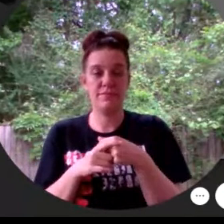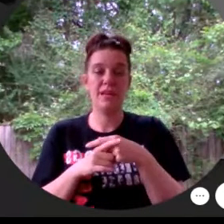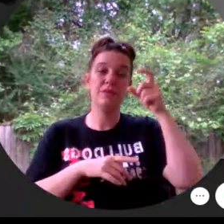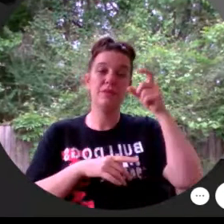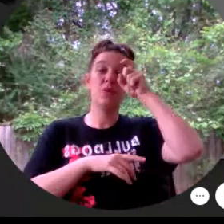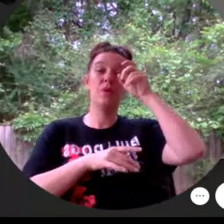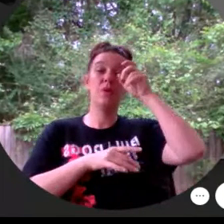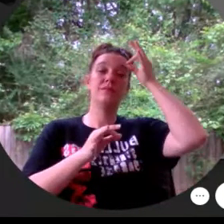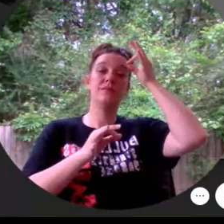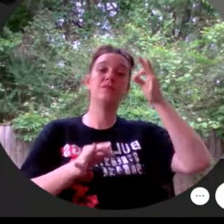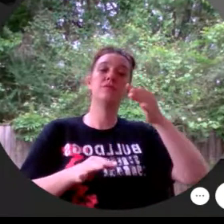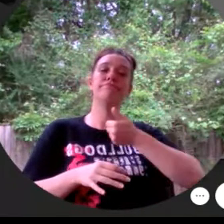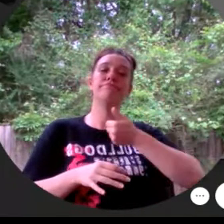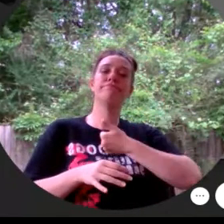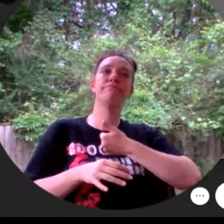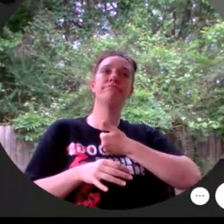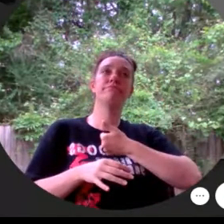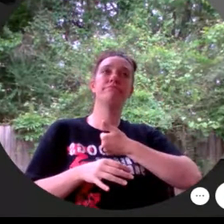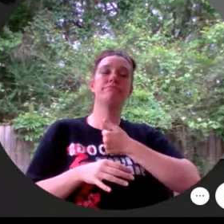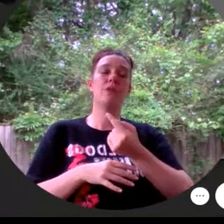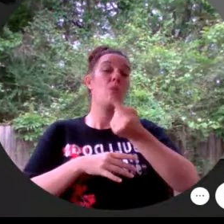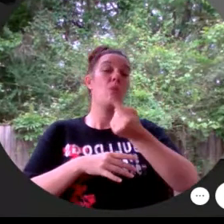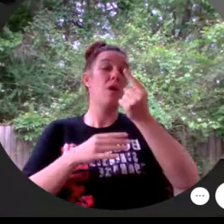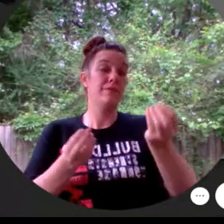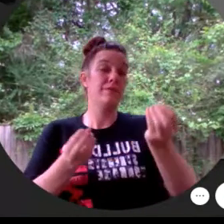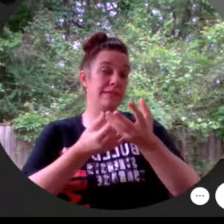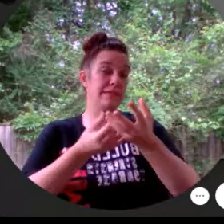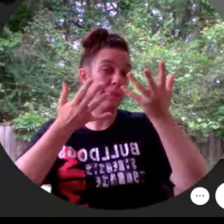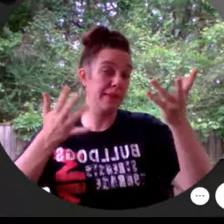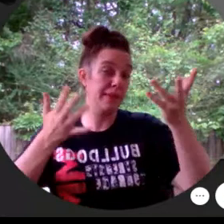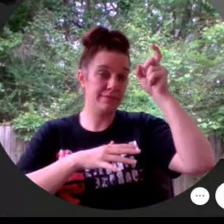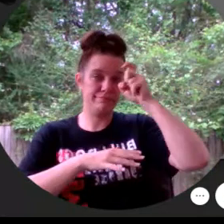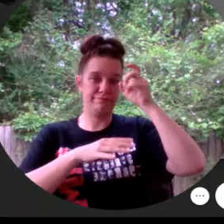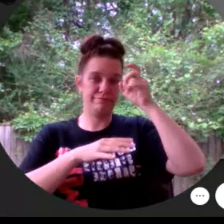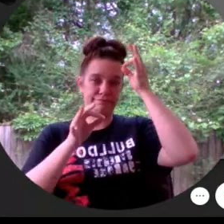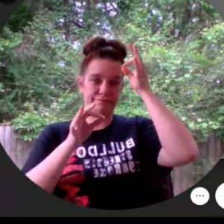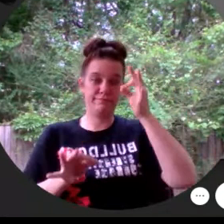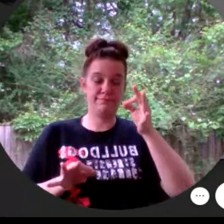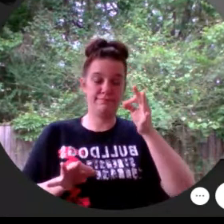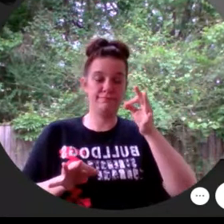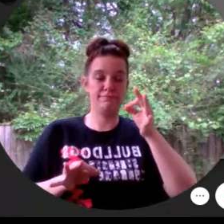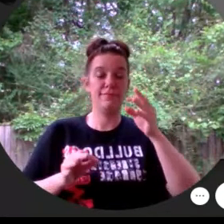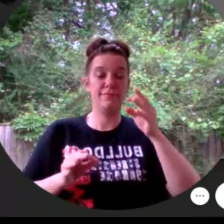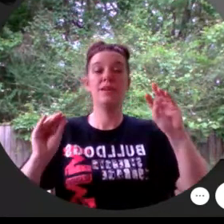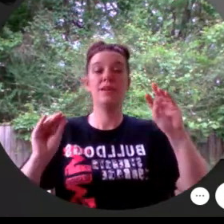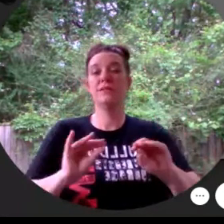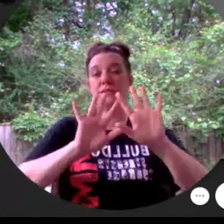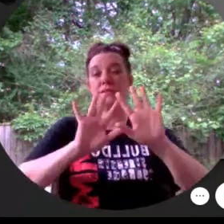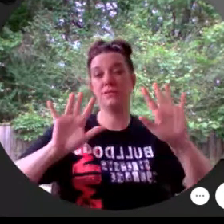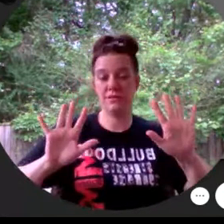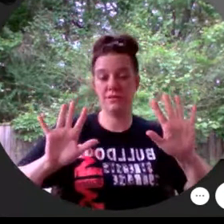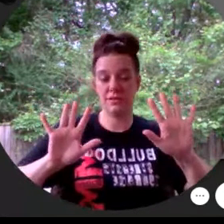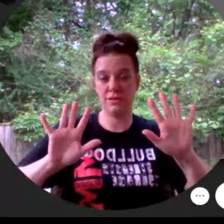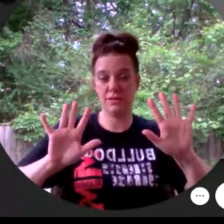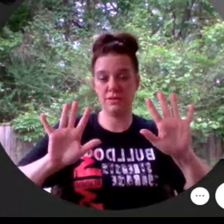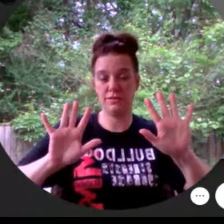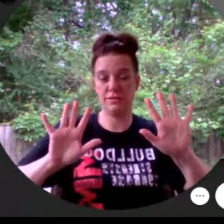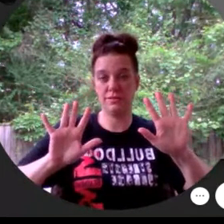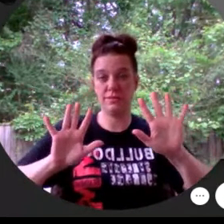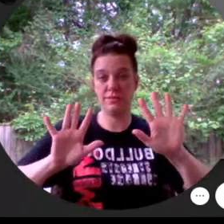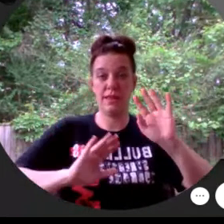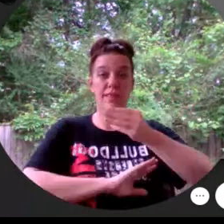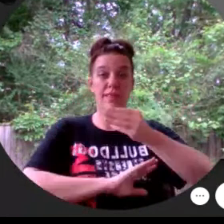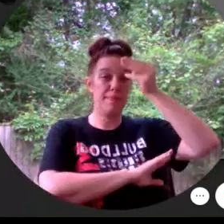decision, one of his many wise decisions, and it was clear that the